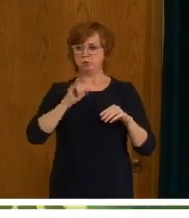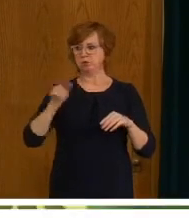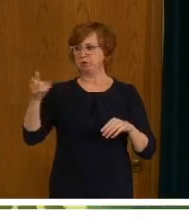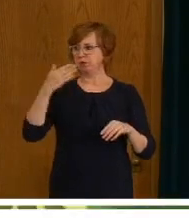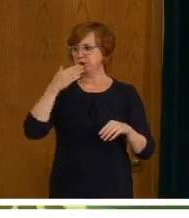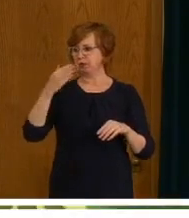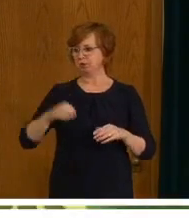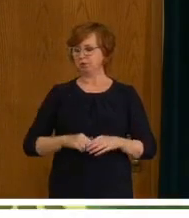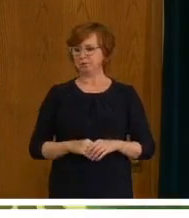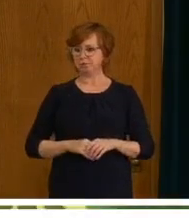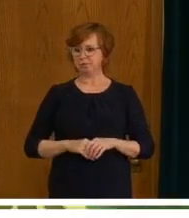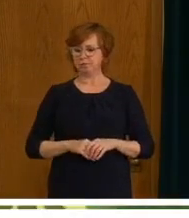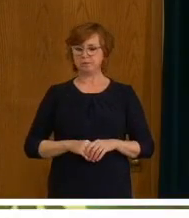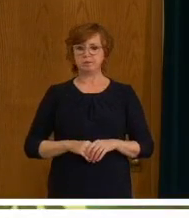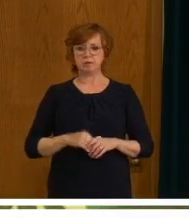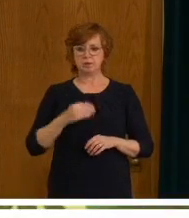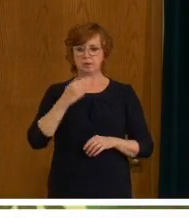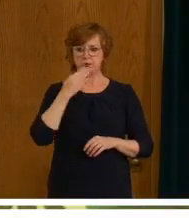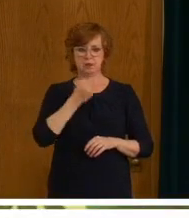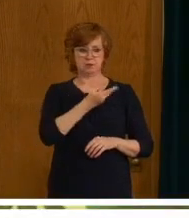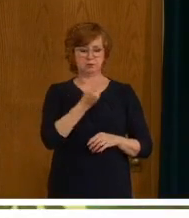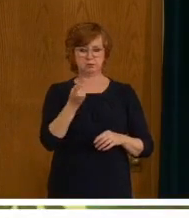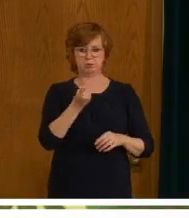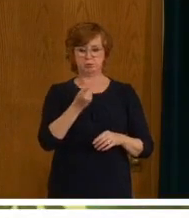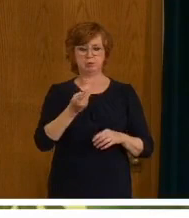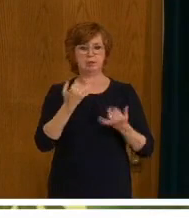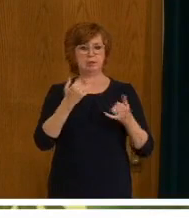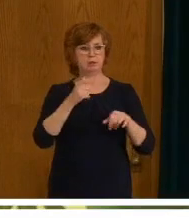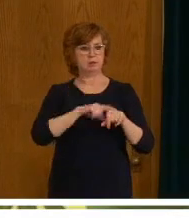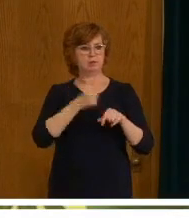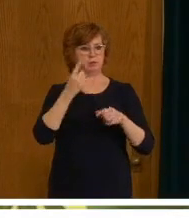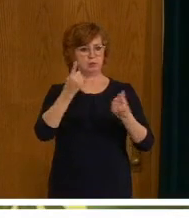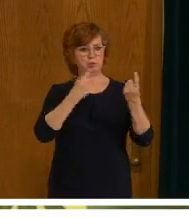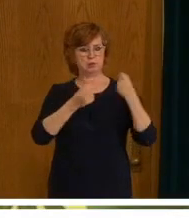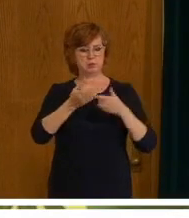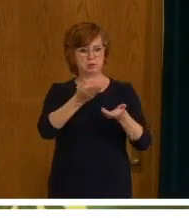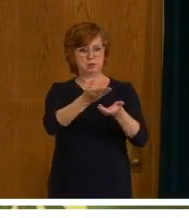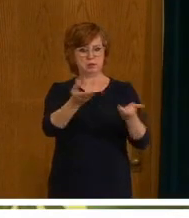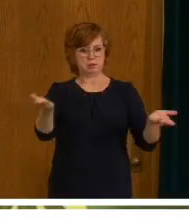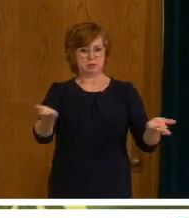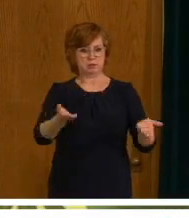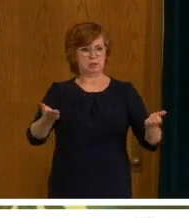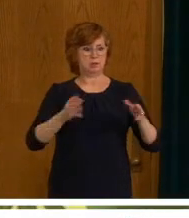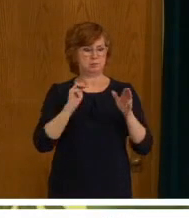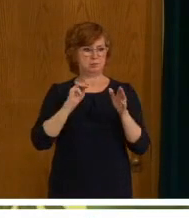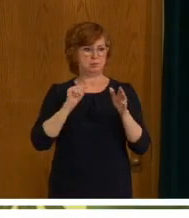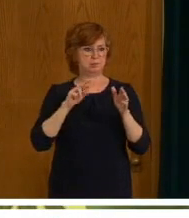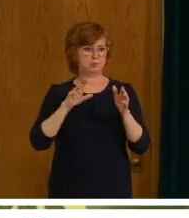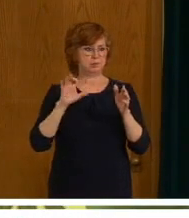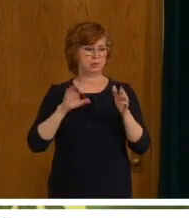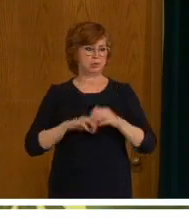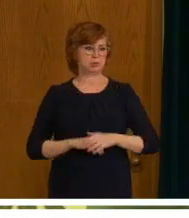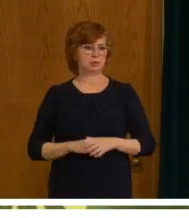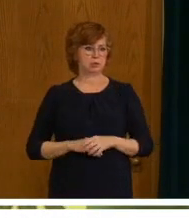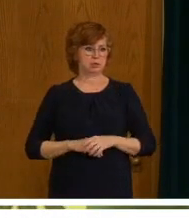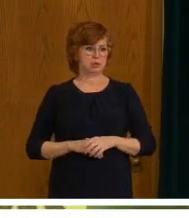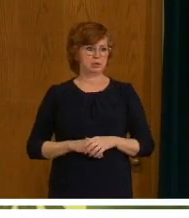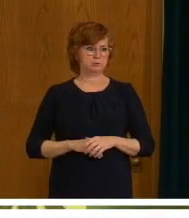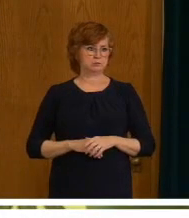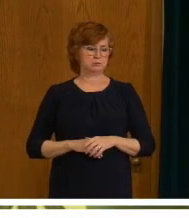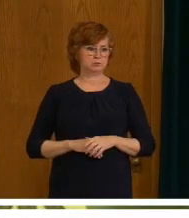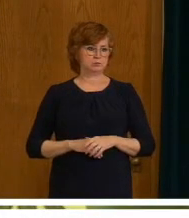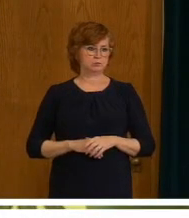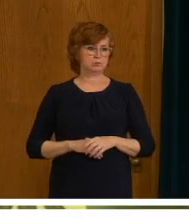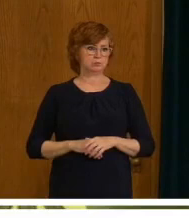Thank you, Premier Moe and Dr. Shahab. We'll take questions now, and we can start in the room. Mark? Was there any